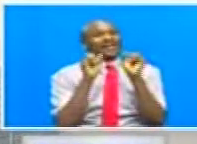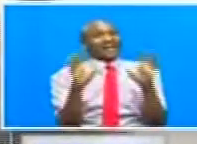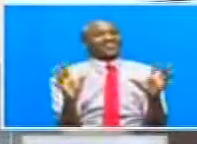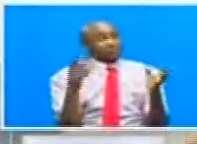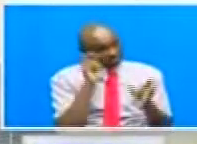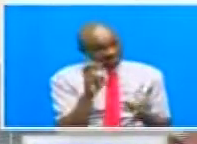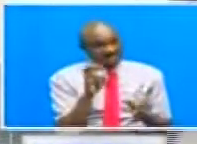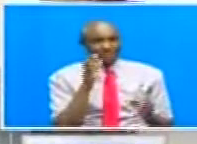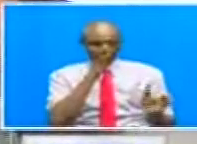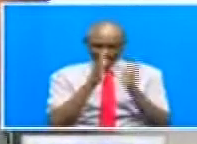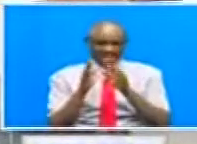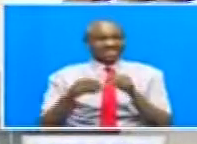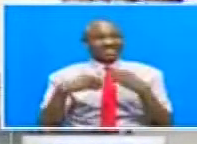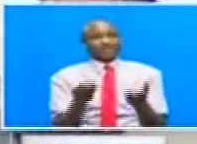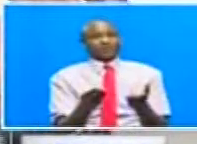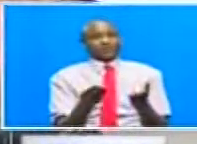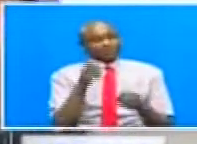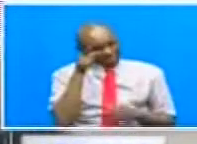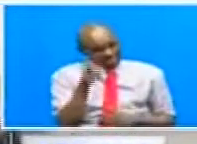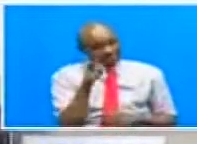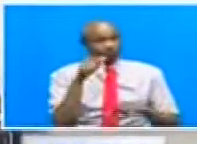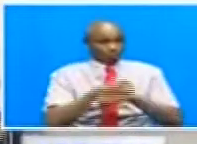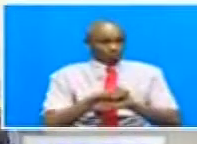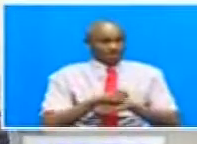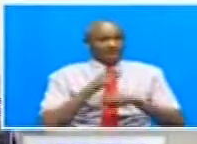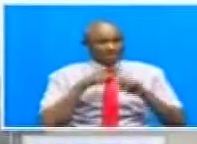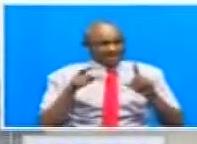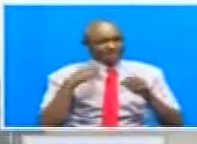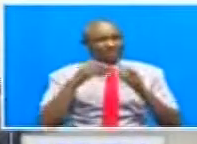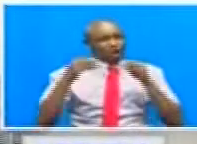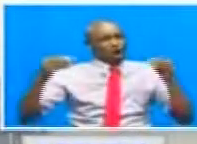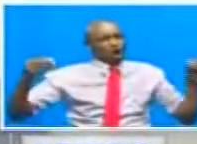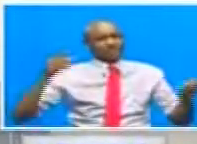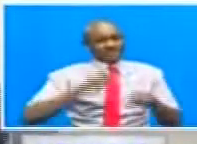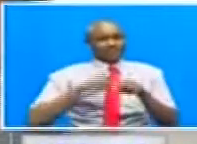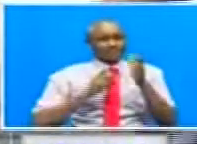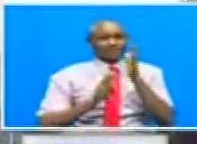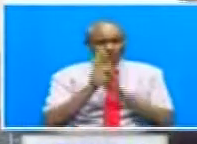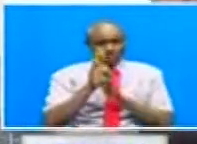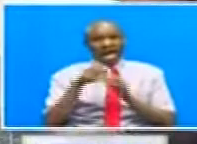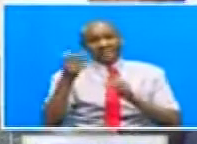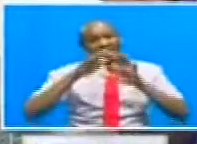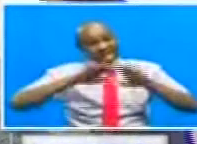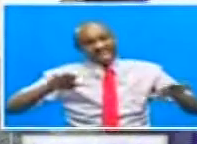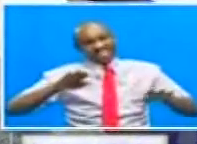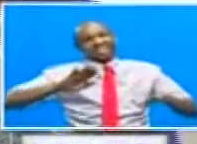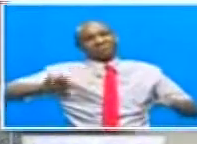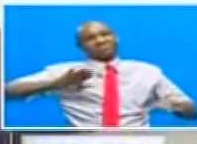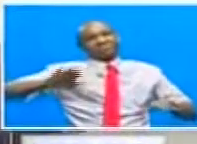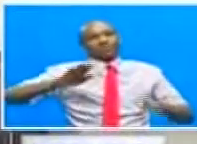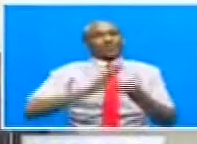done. Land has been allocated for that purpose, obviously, but over a period, after development, a lot of land will still